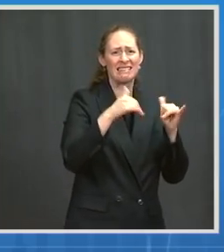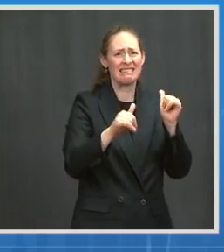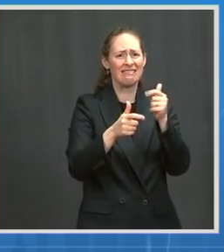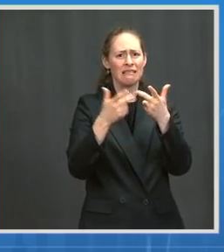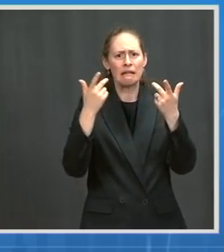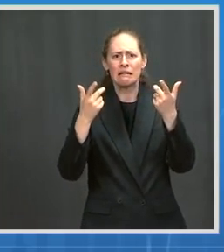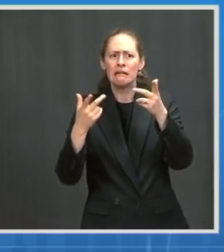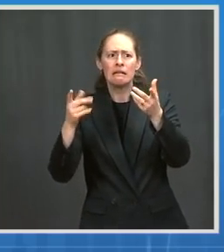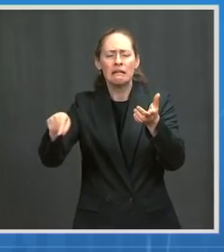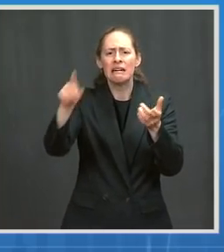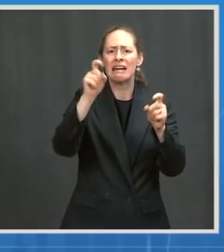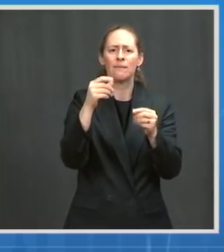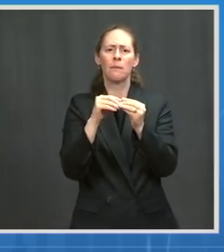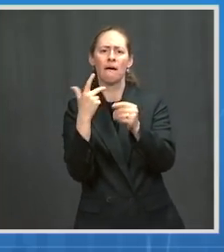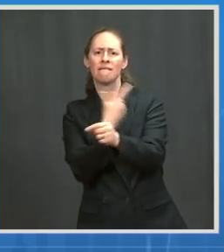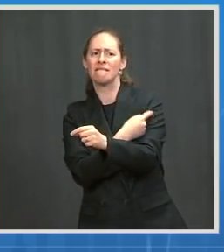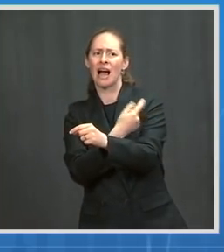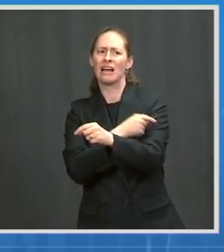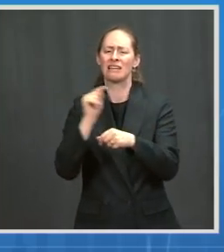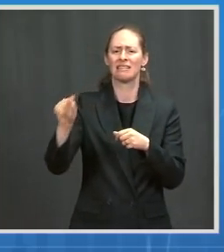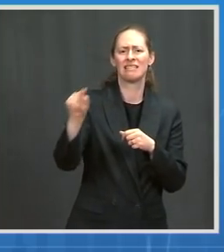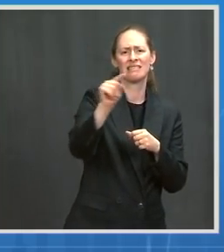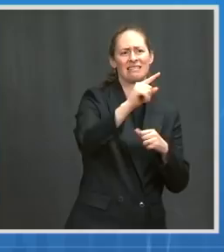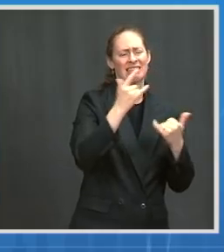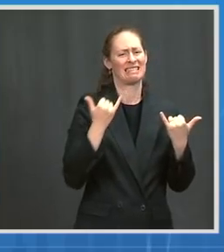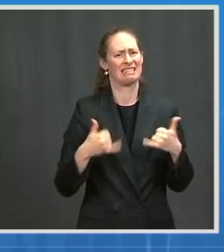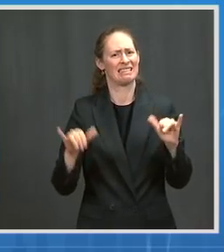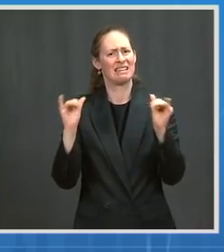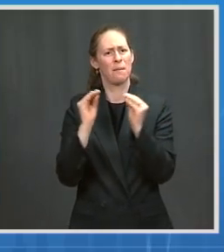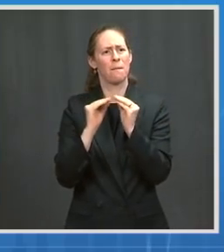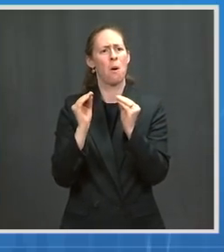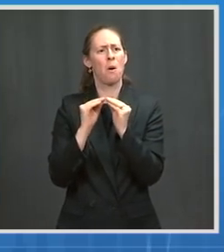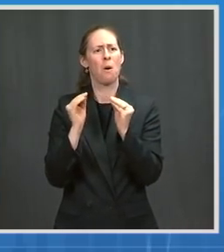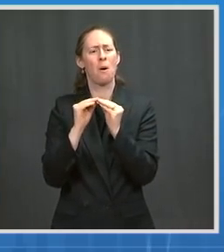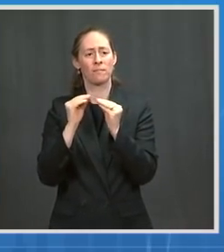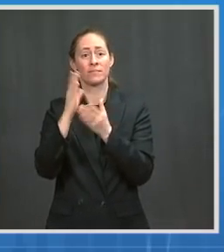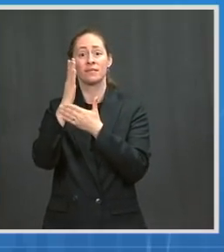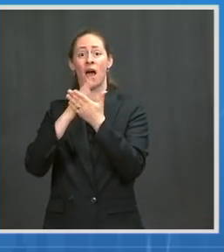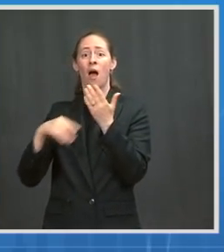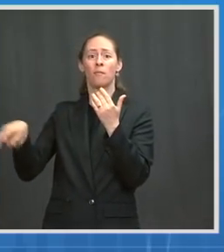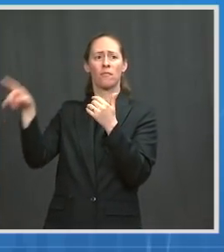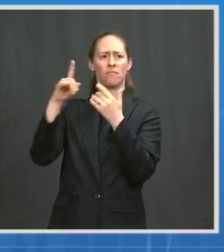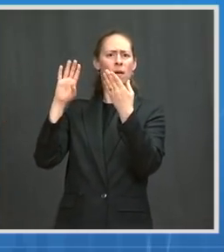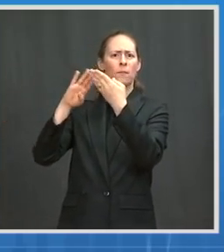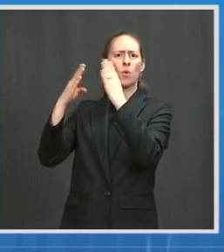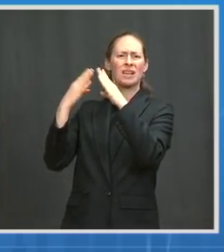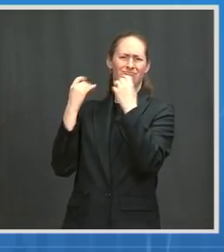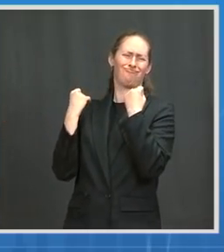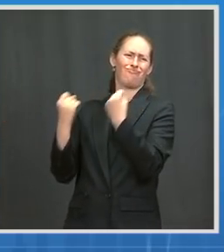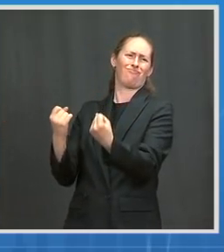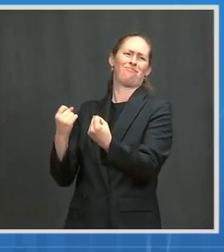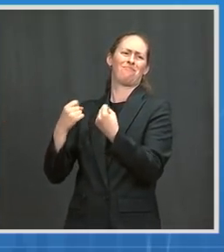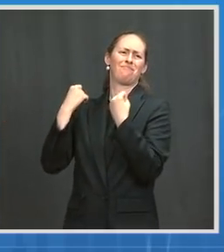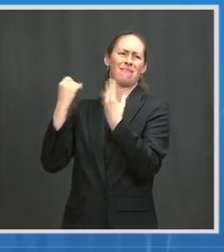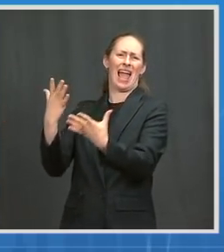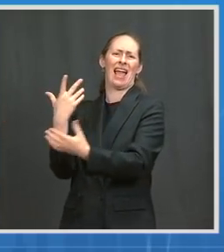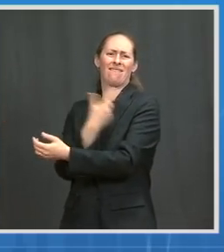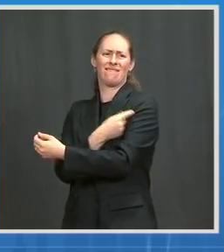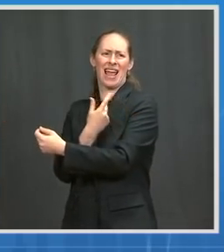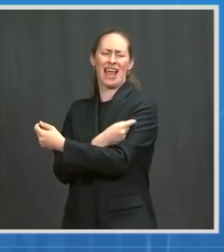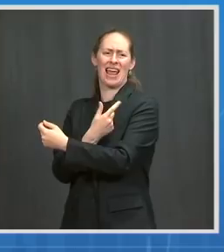levels. In fact, we're seeing that communities with the highest vaccination rates have lower rates of new cases